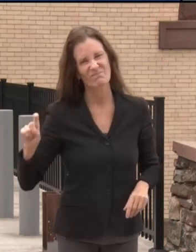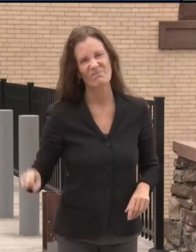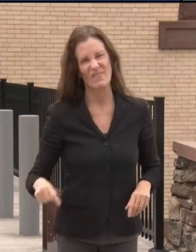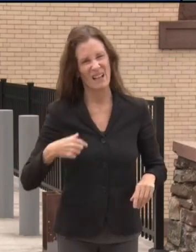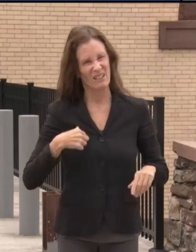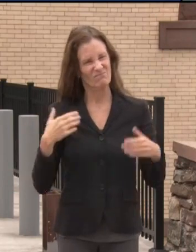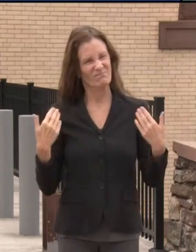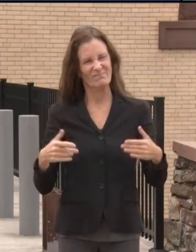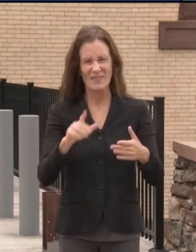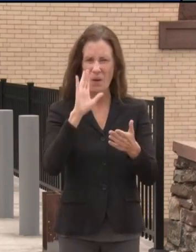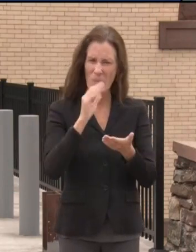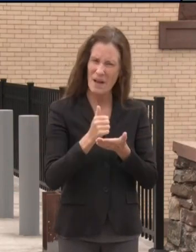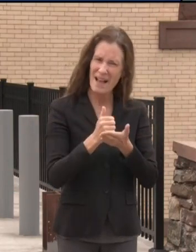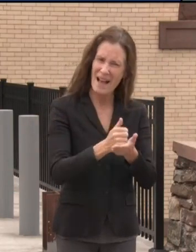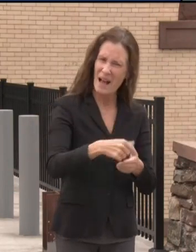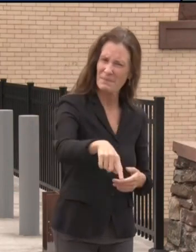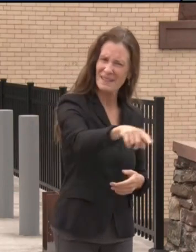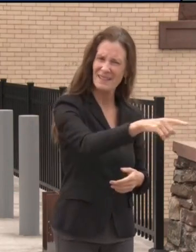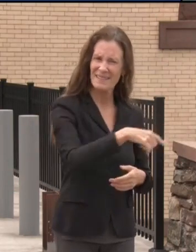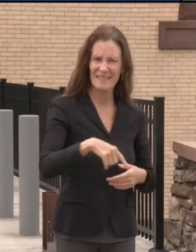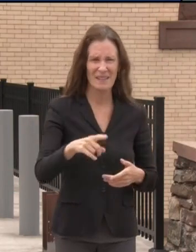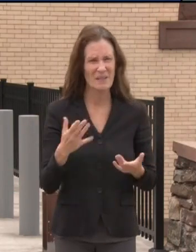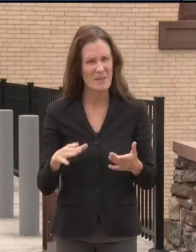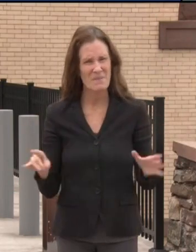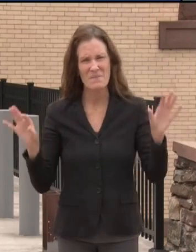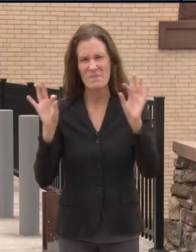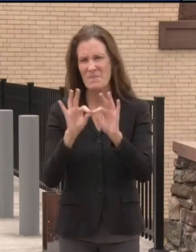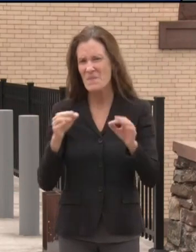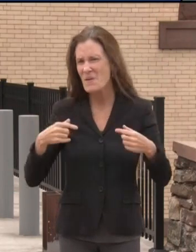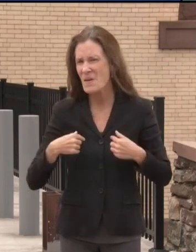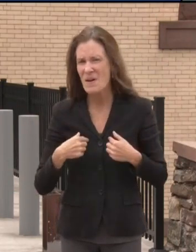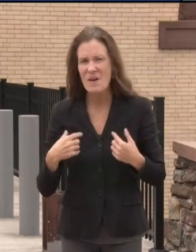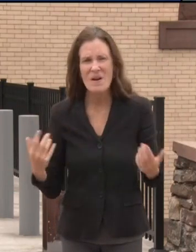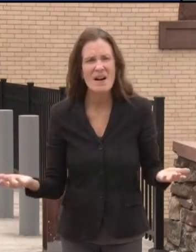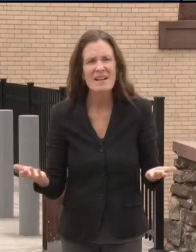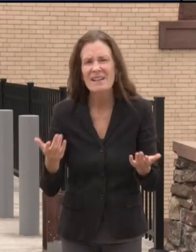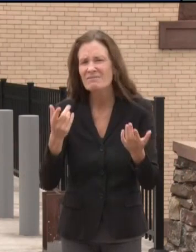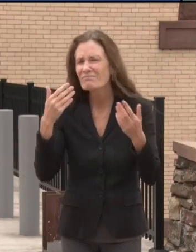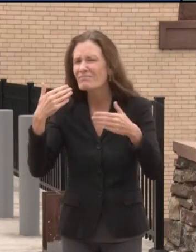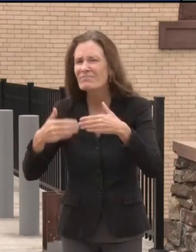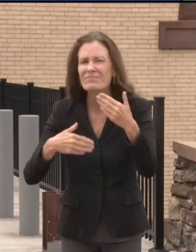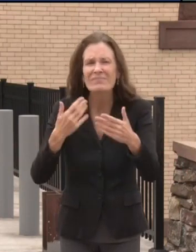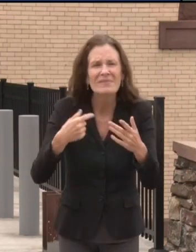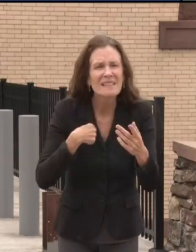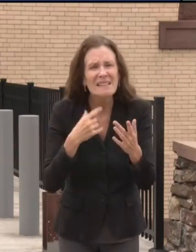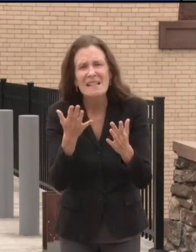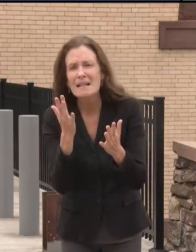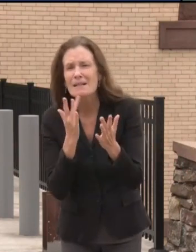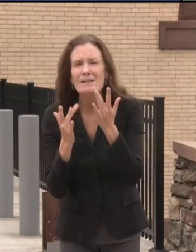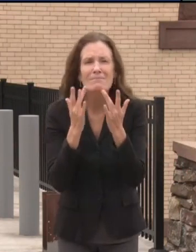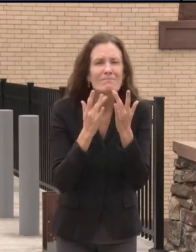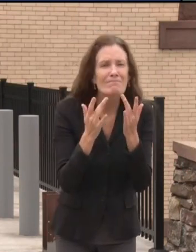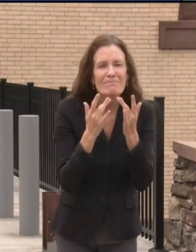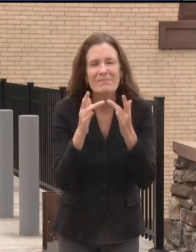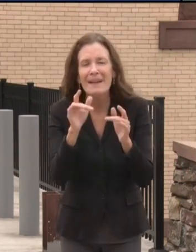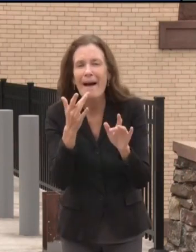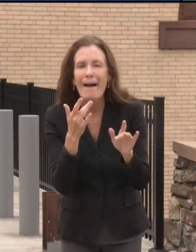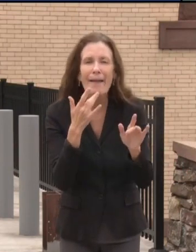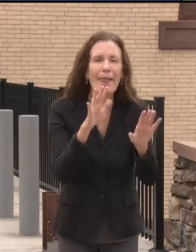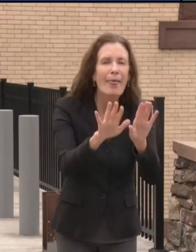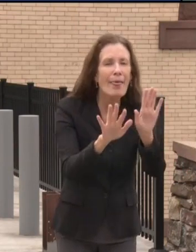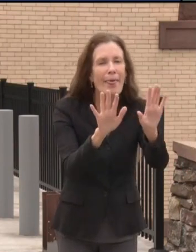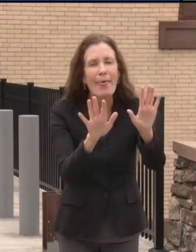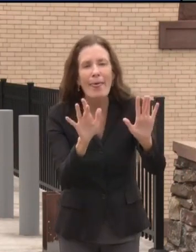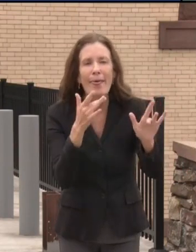small businesses try to survive. But now, bigger, systemic changes are required to lift Pennsylvania up